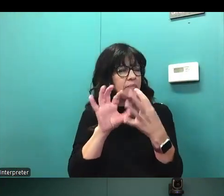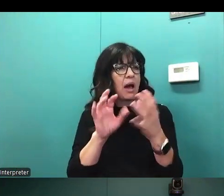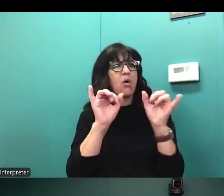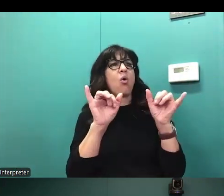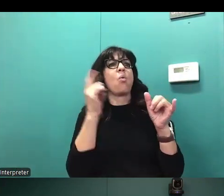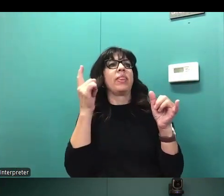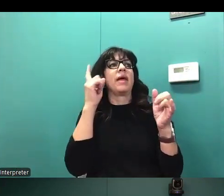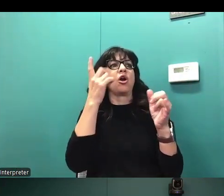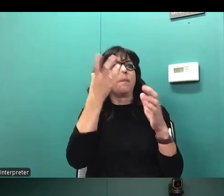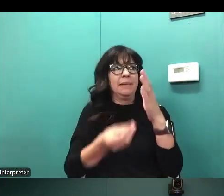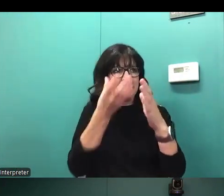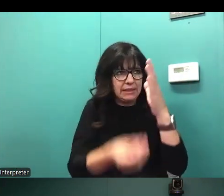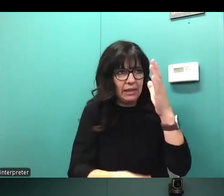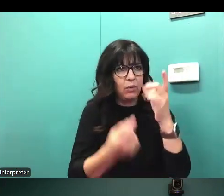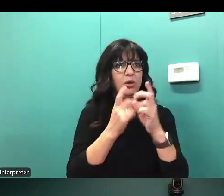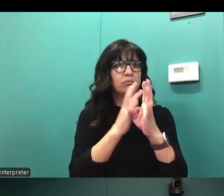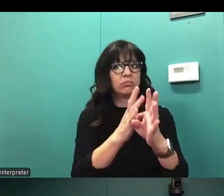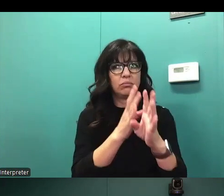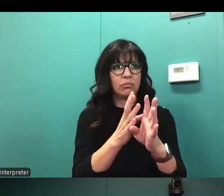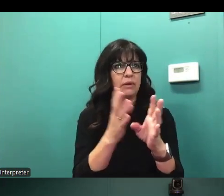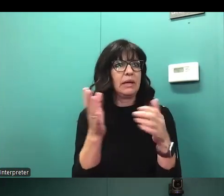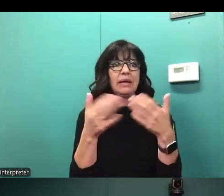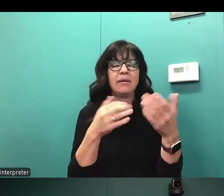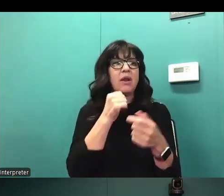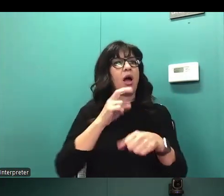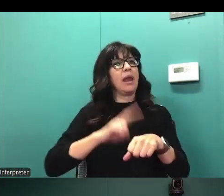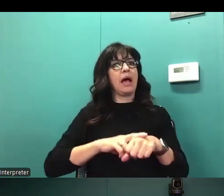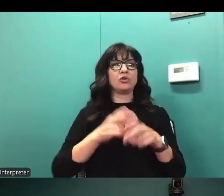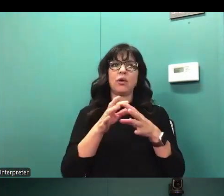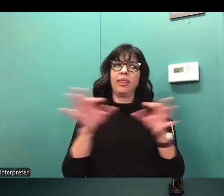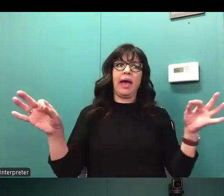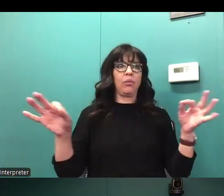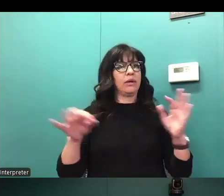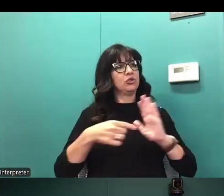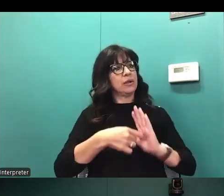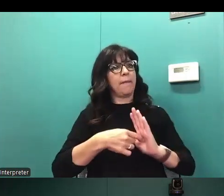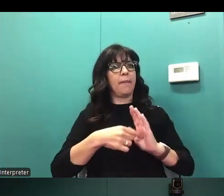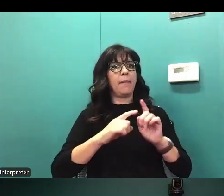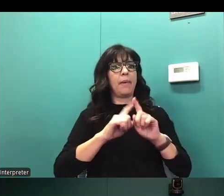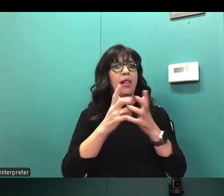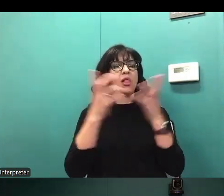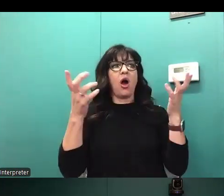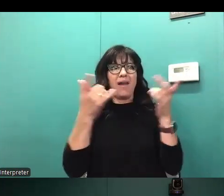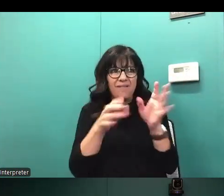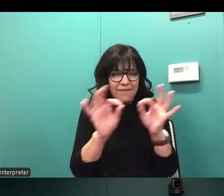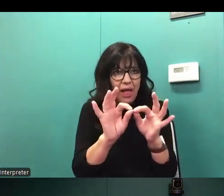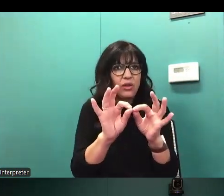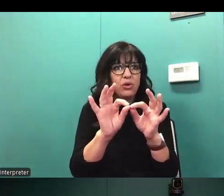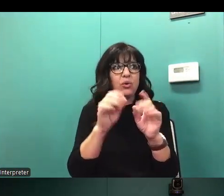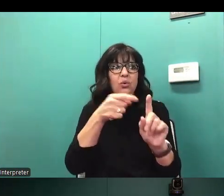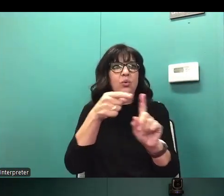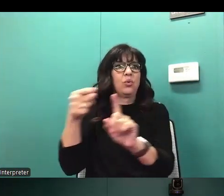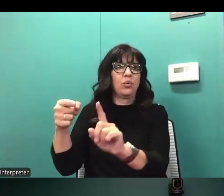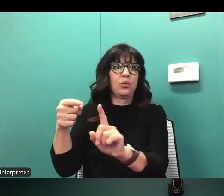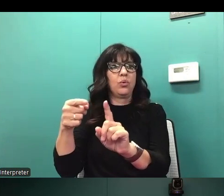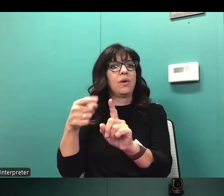you say it and they repeat it too. I So agree. even if it's not just a natural language sample, there's a ton of value in even